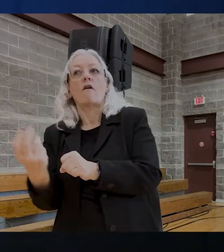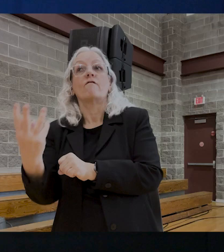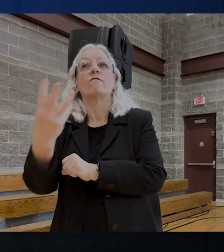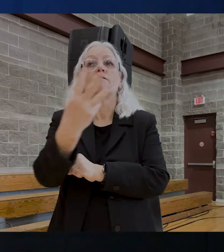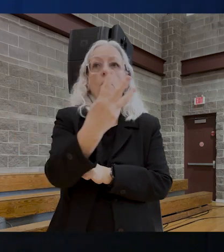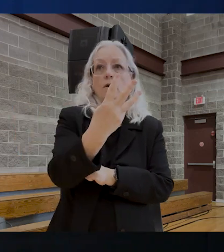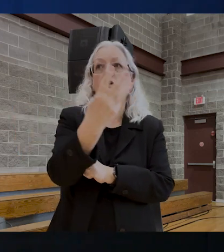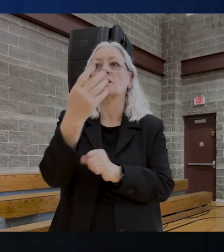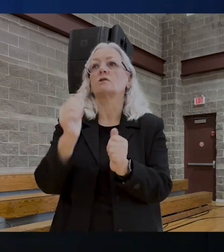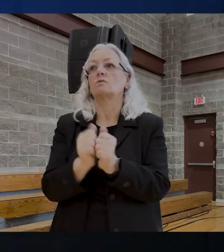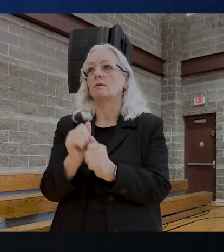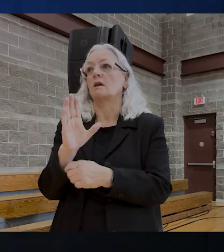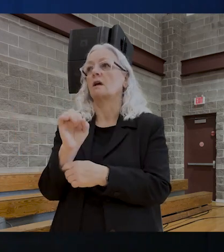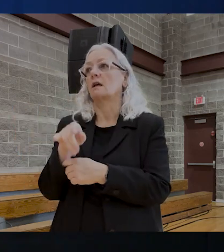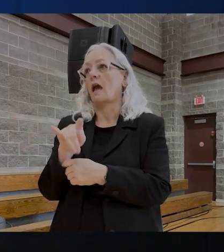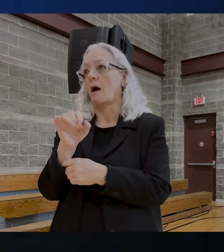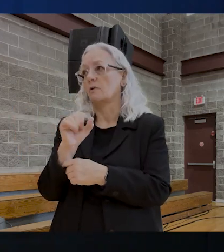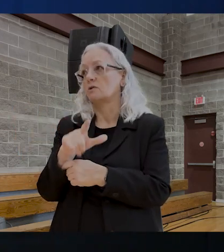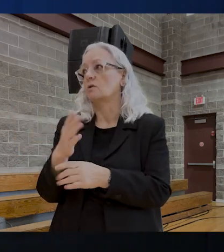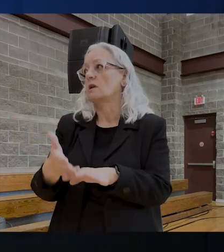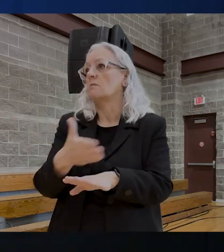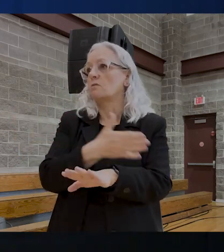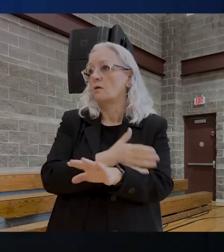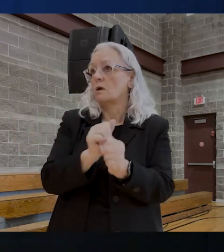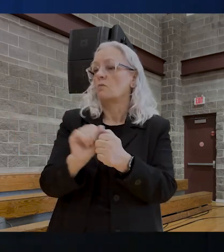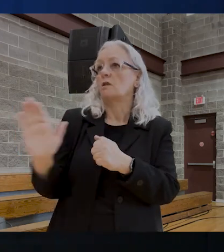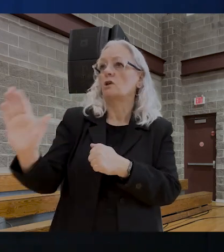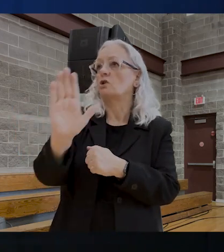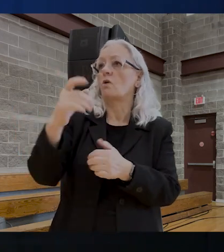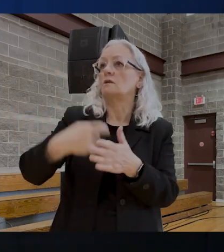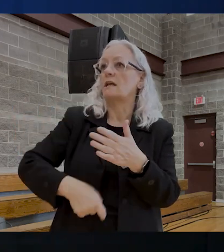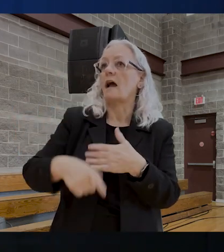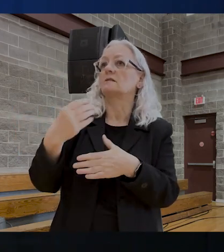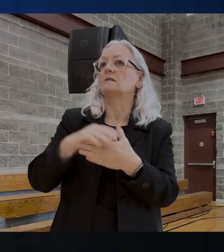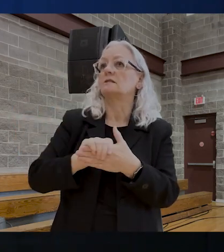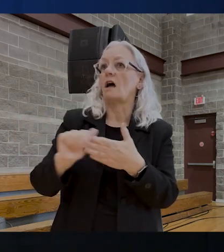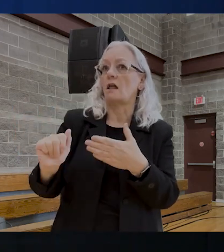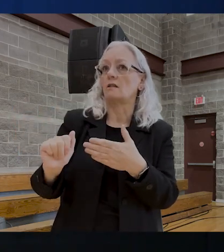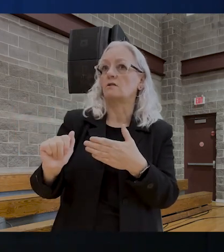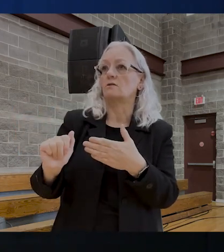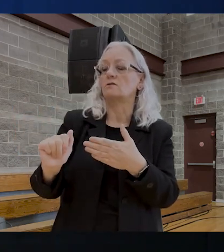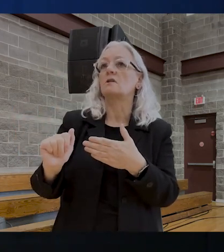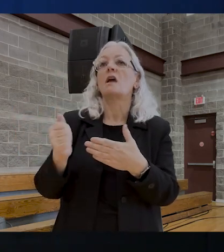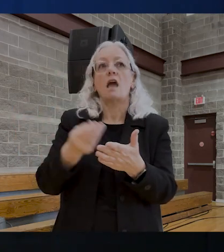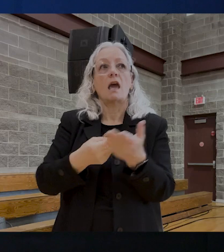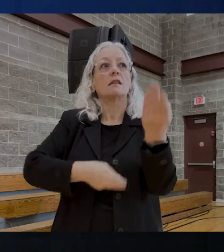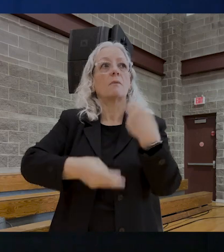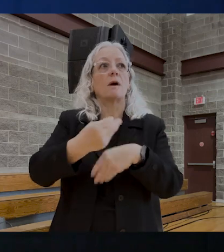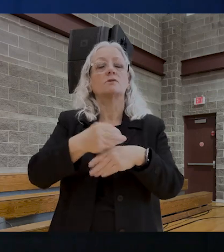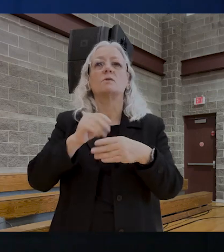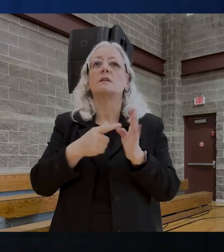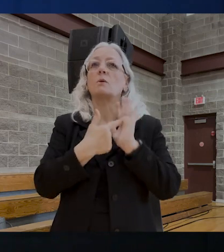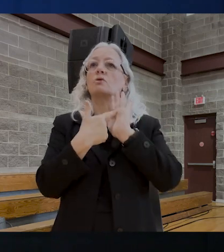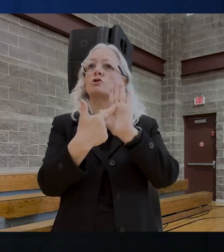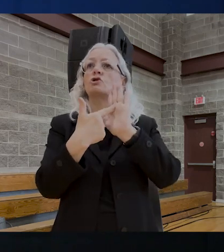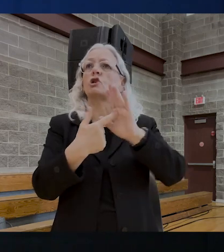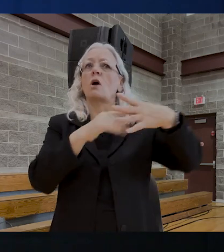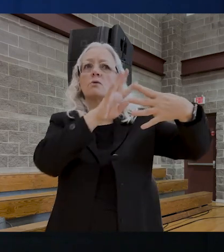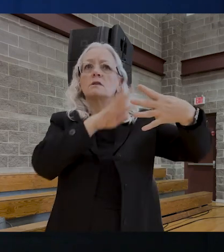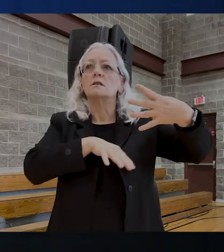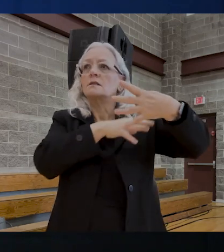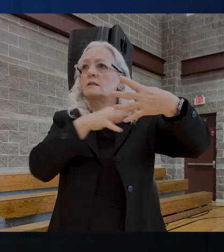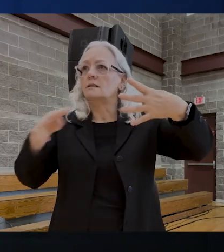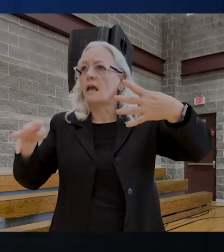improvements with your taxpayer dollars. And then the budget also provides various fund schedules, so you can take a